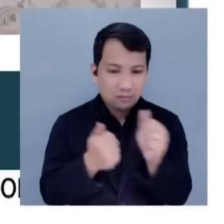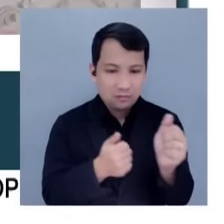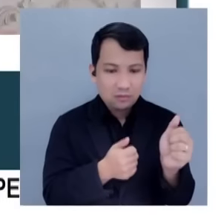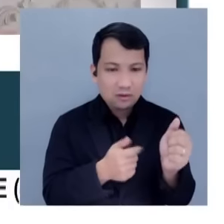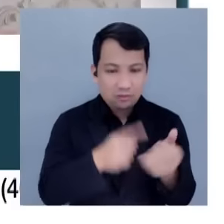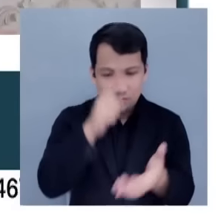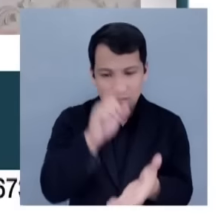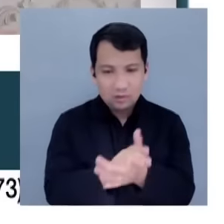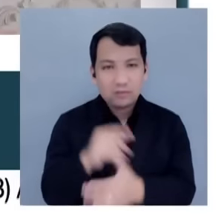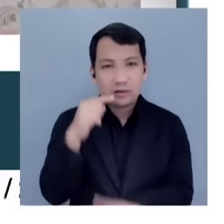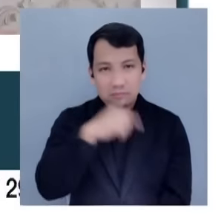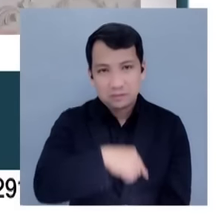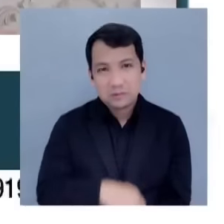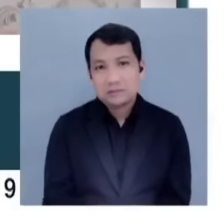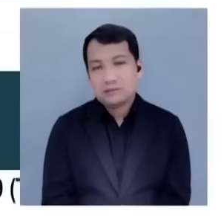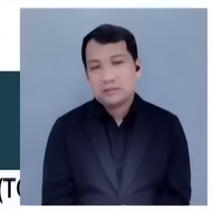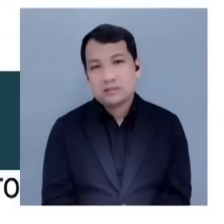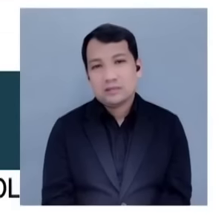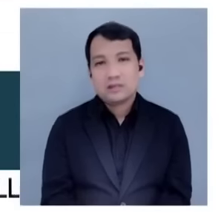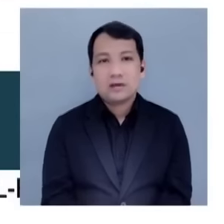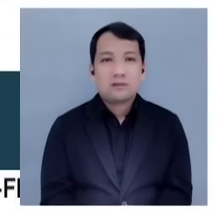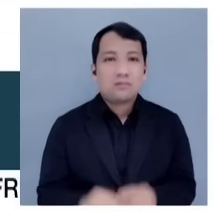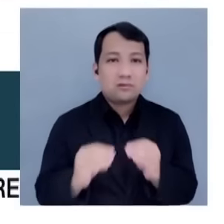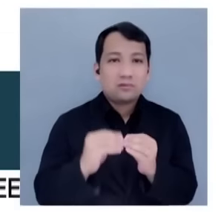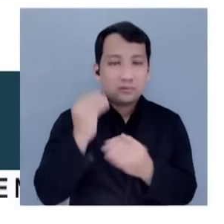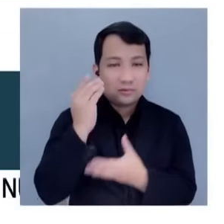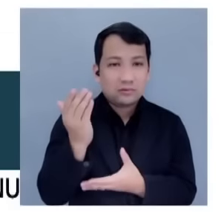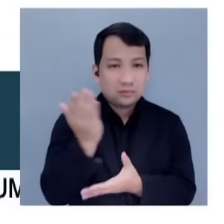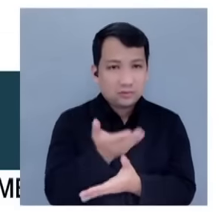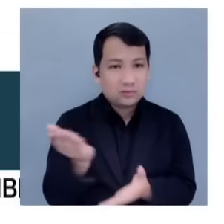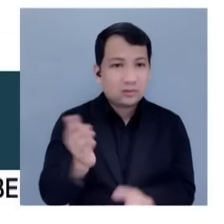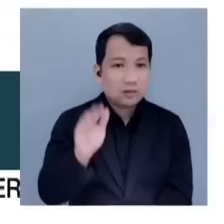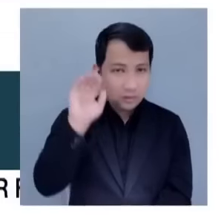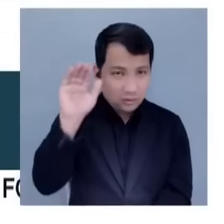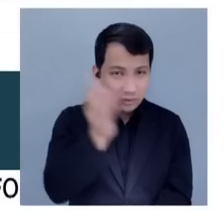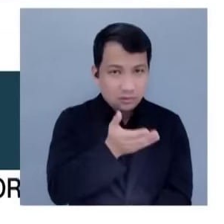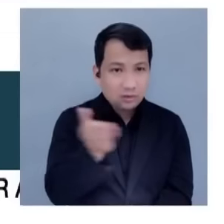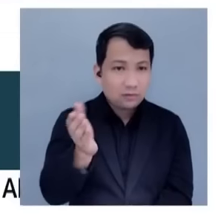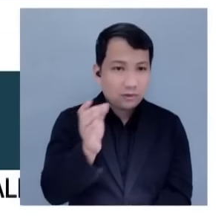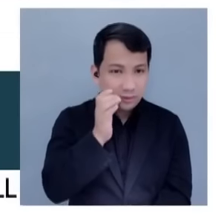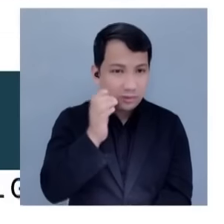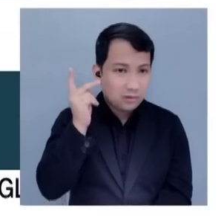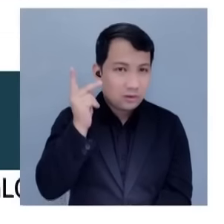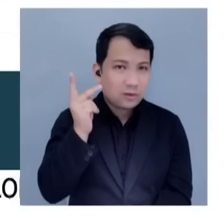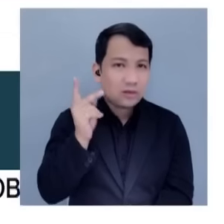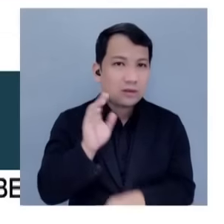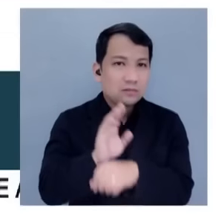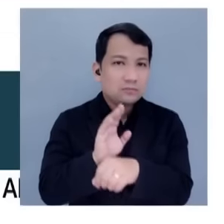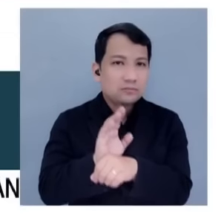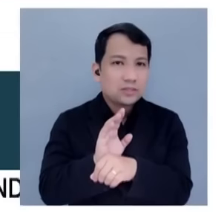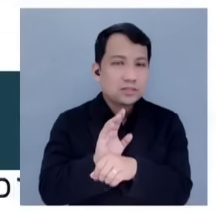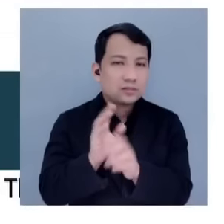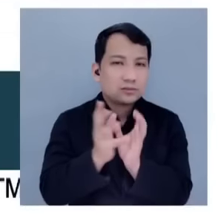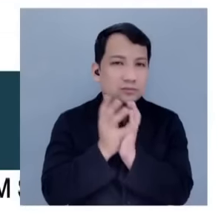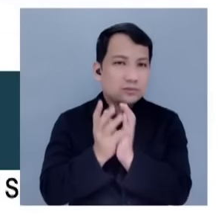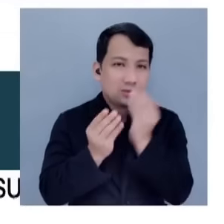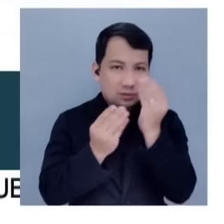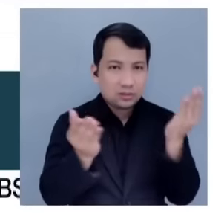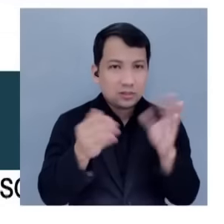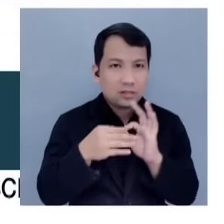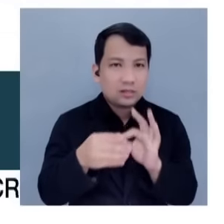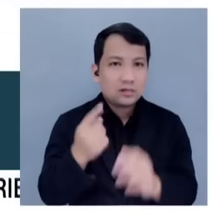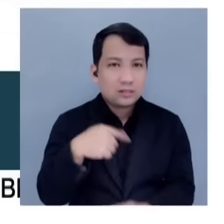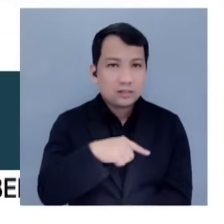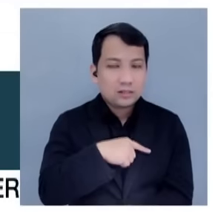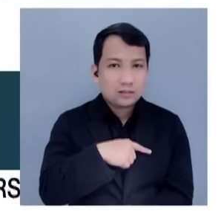sa kasinungalingan. And one more thing, and this is also an appeal, Carmina, to the business community and the advertising